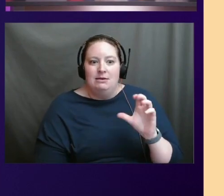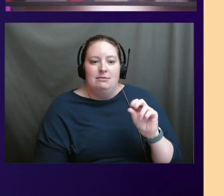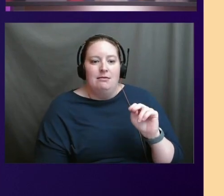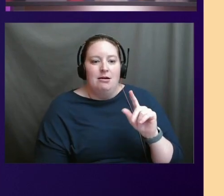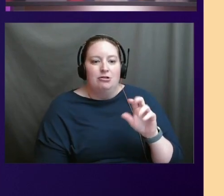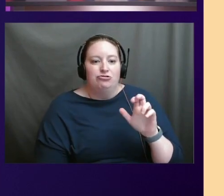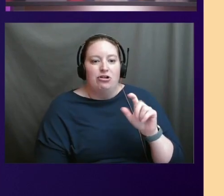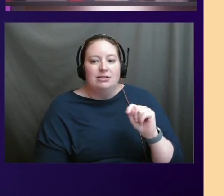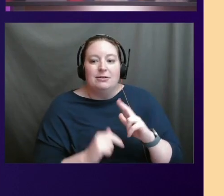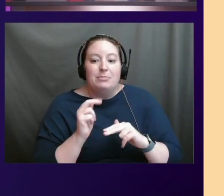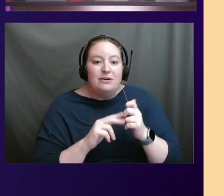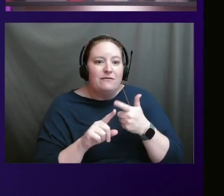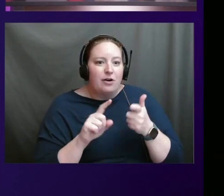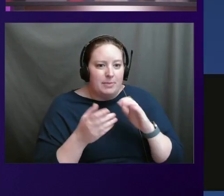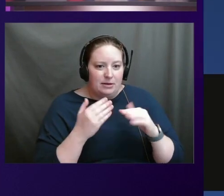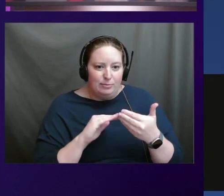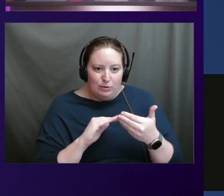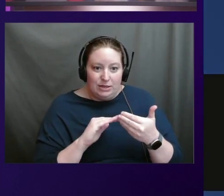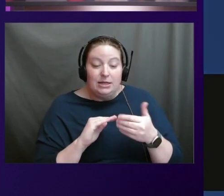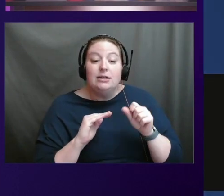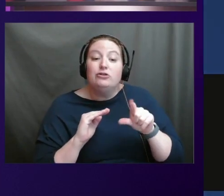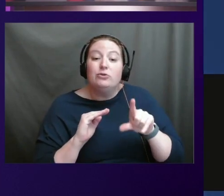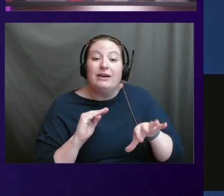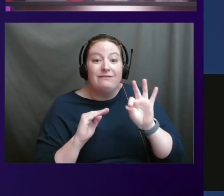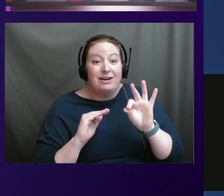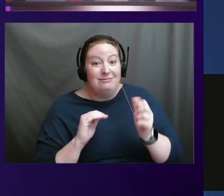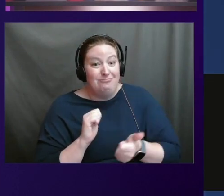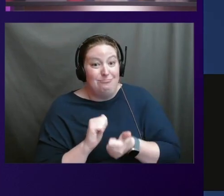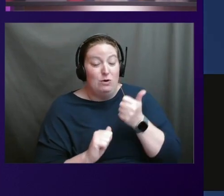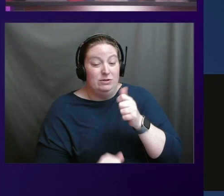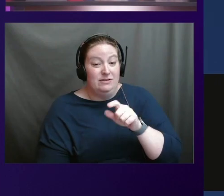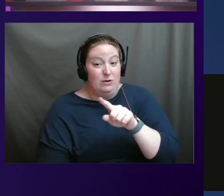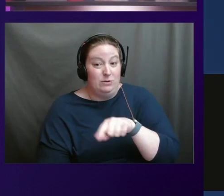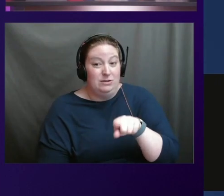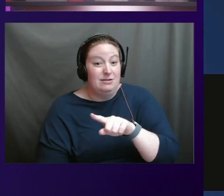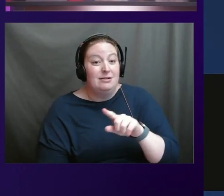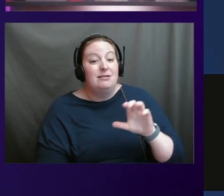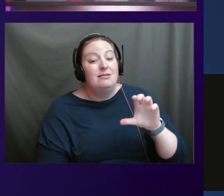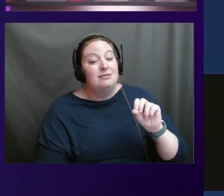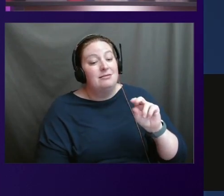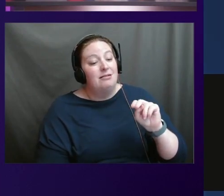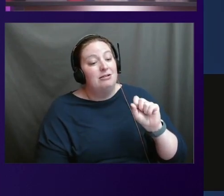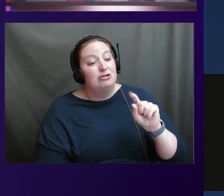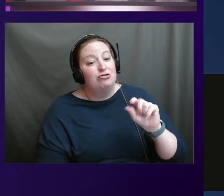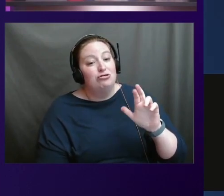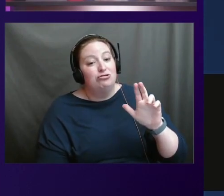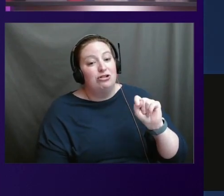community. You can find most of those here on Construct Hub.